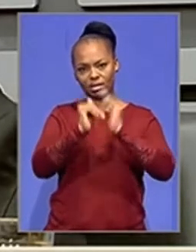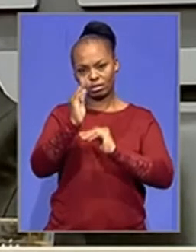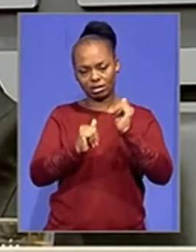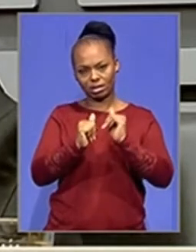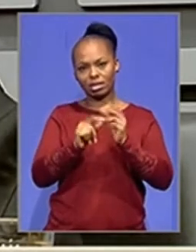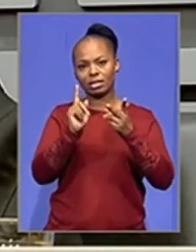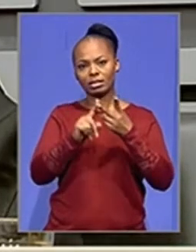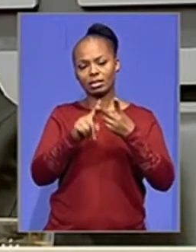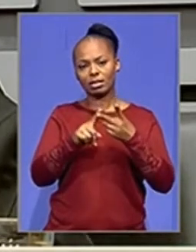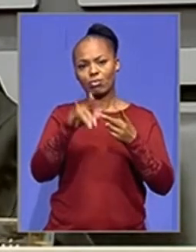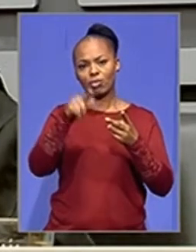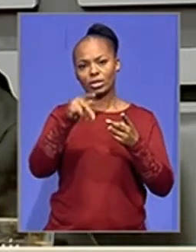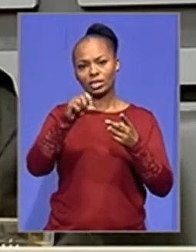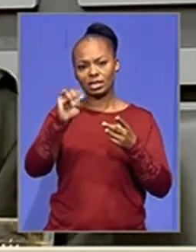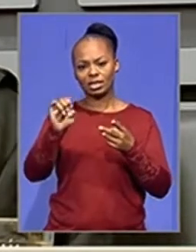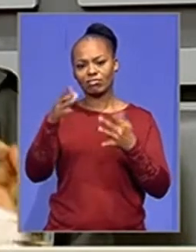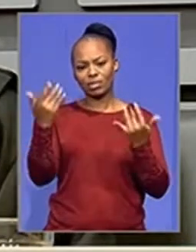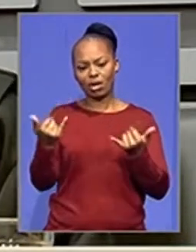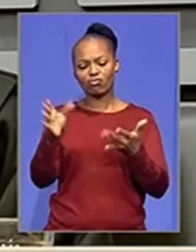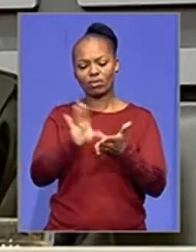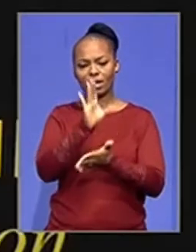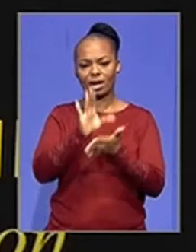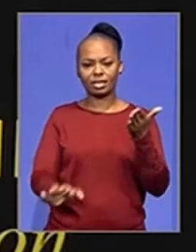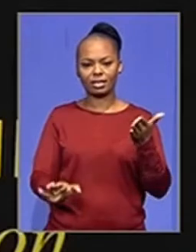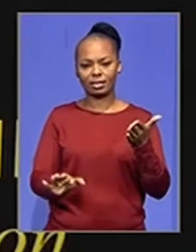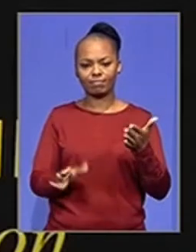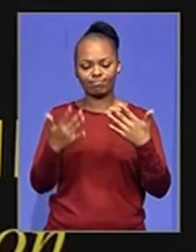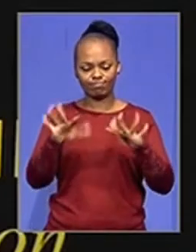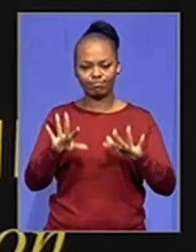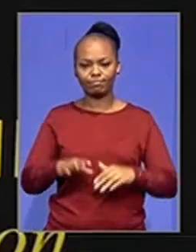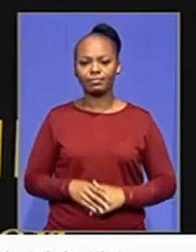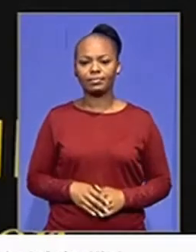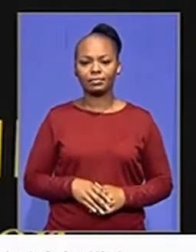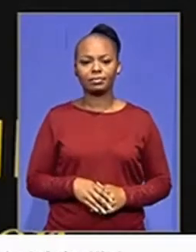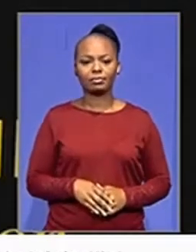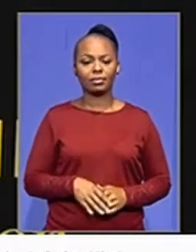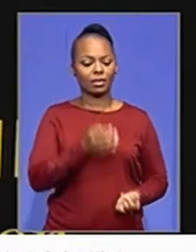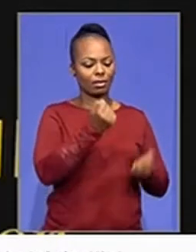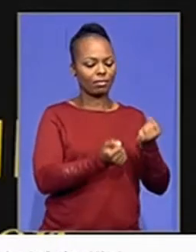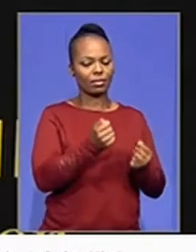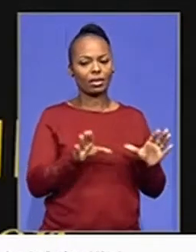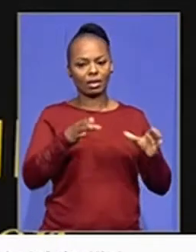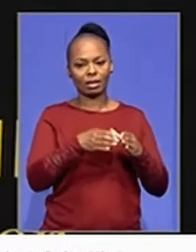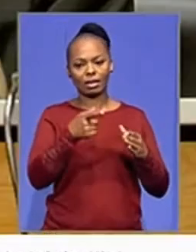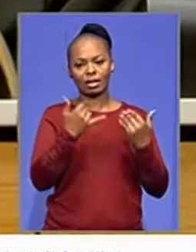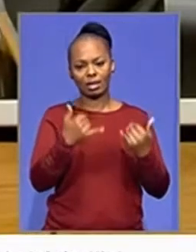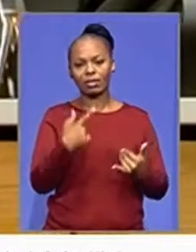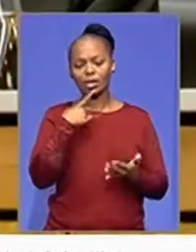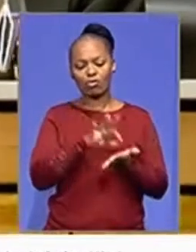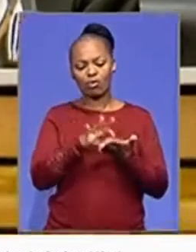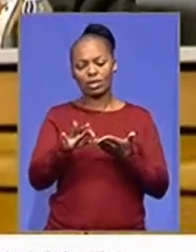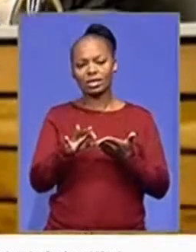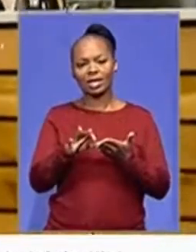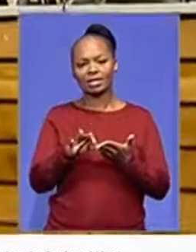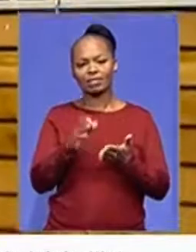Team CC is dismissed with costs. Lekgotla le Ikgethang la ditletlebo le nkile qeto ya fedisa kontraka ya